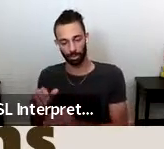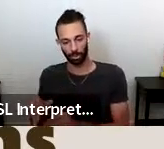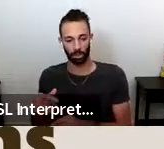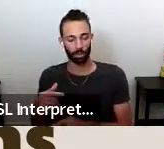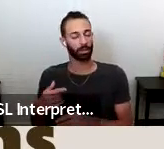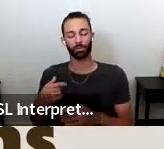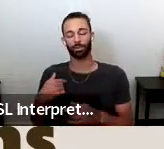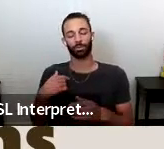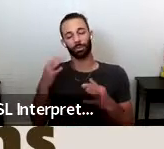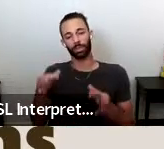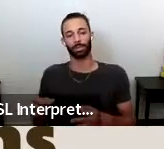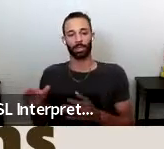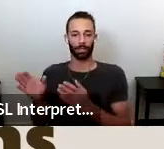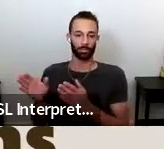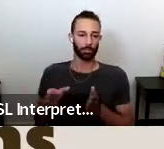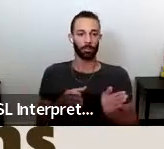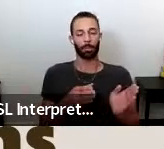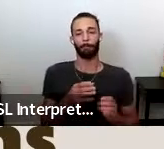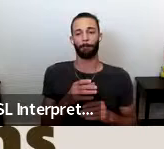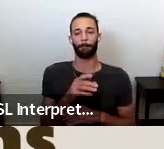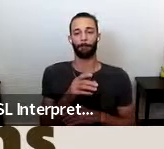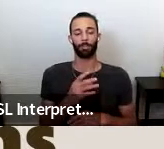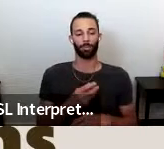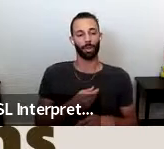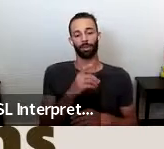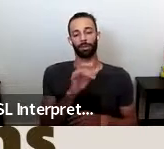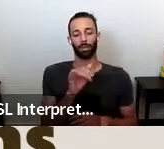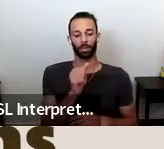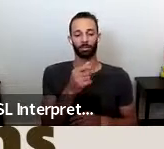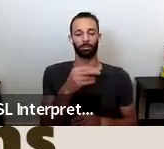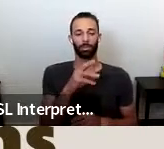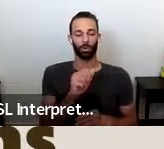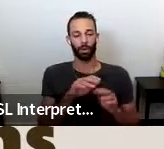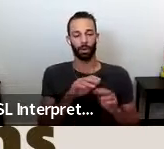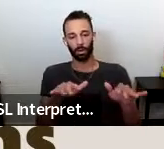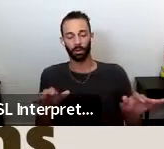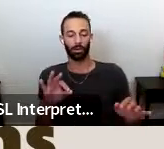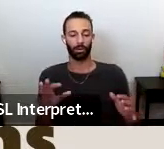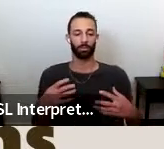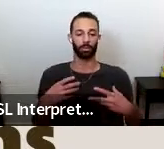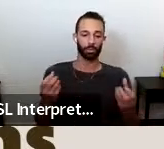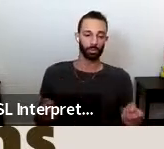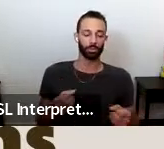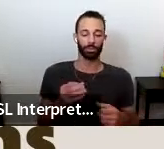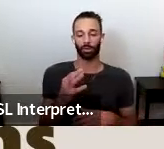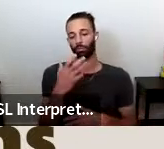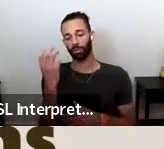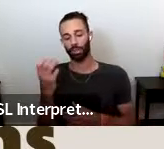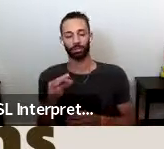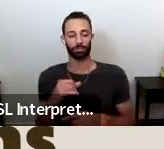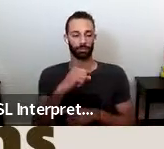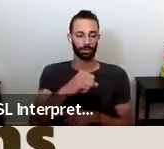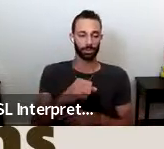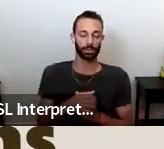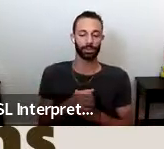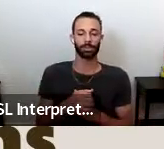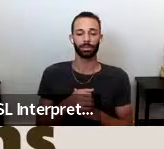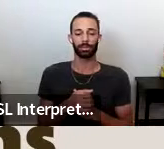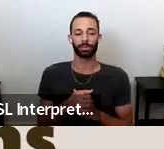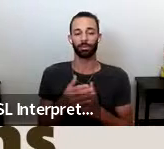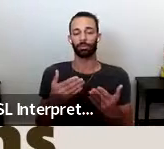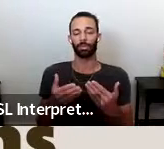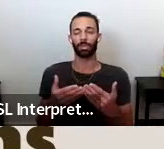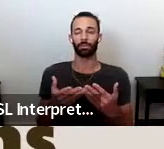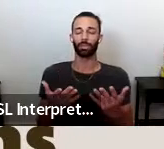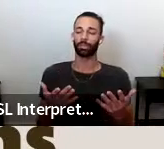the event of the trans diaspora of rejuvenation, of rage, of resistance, whatever the feel